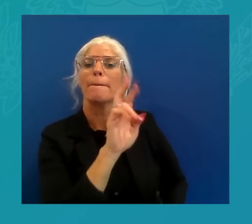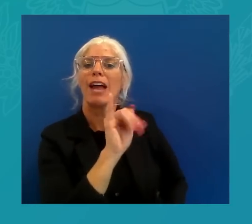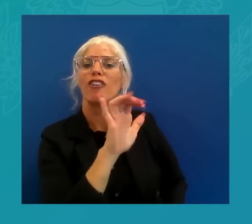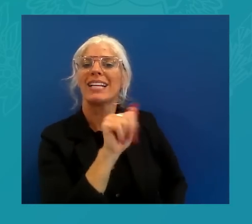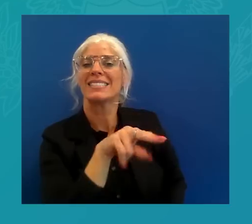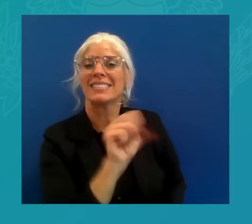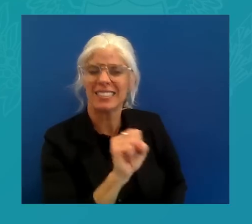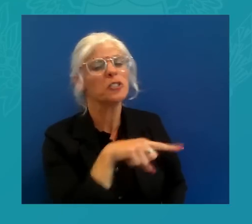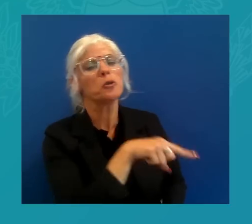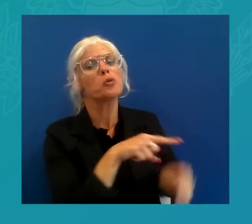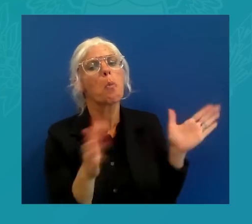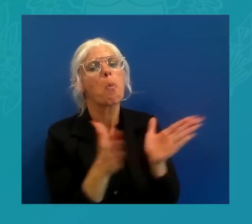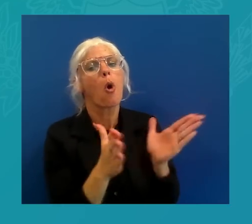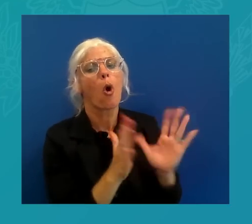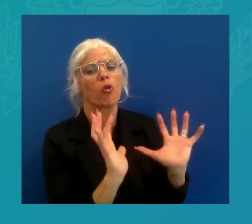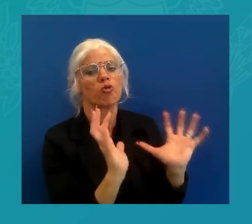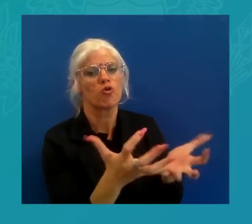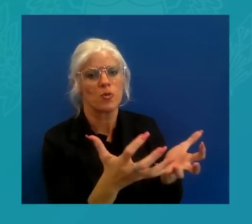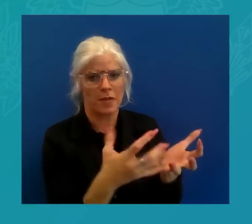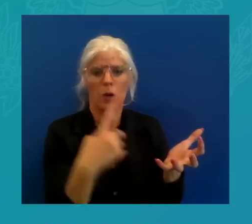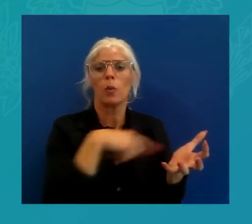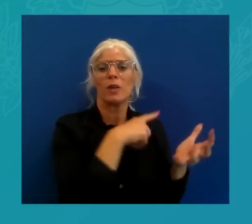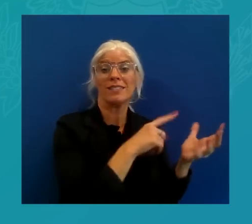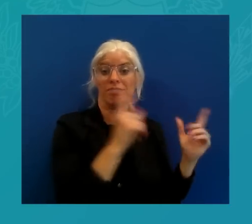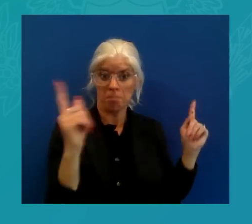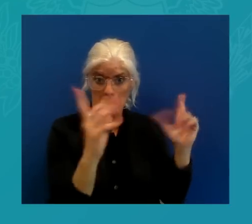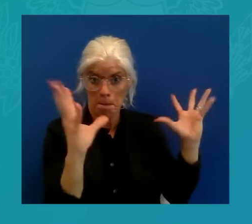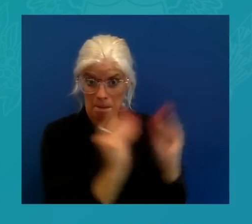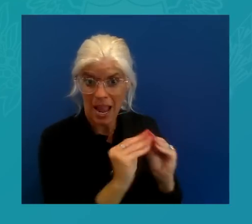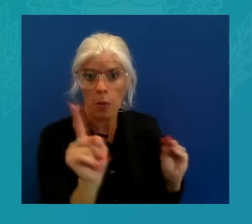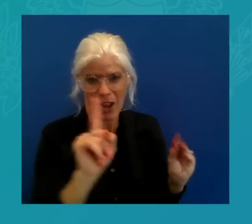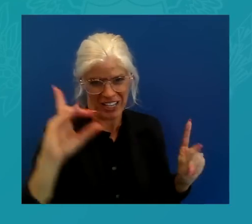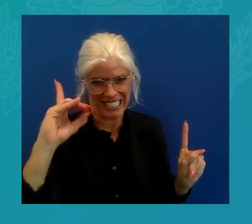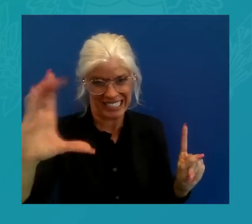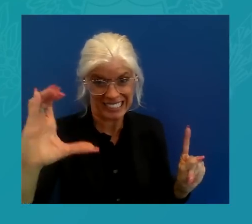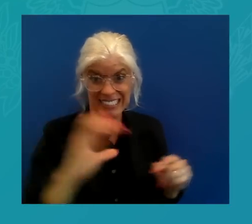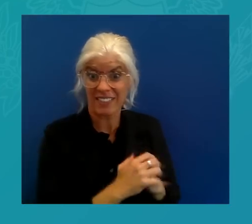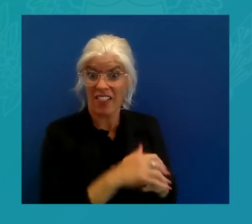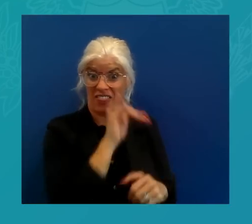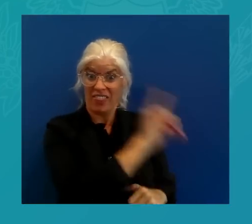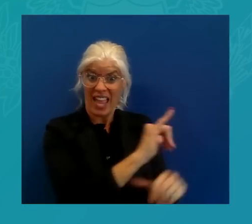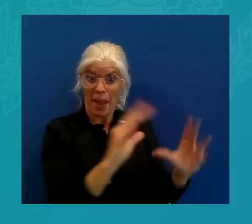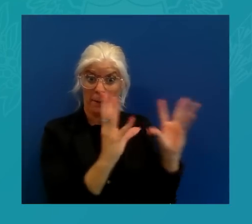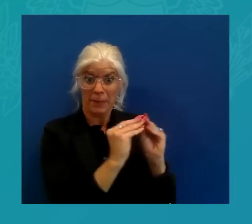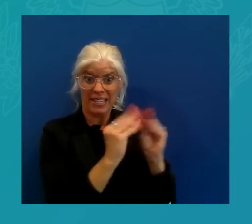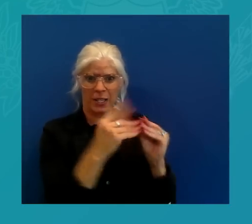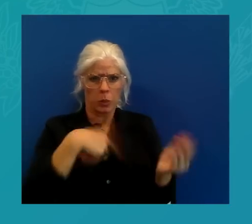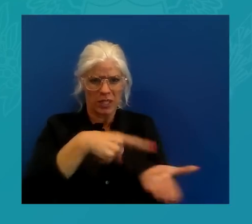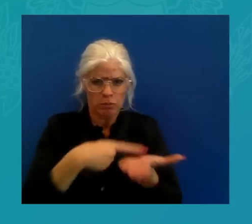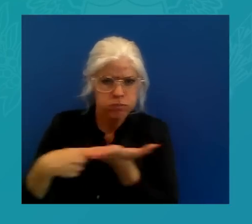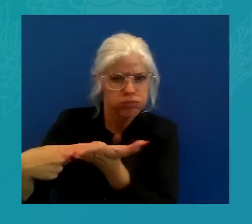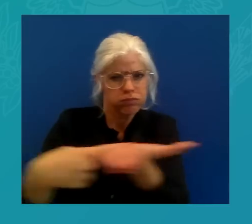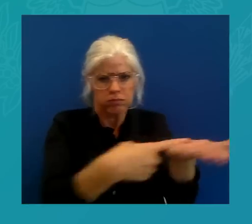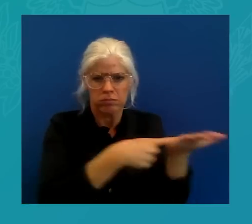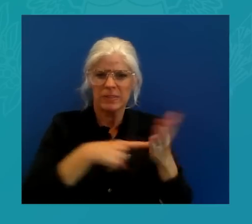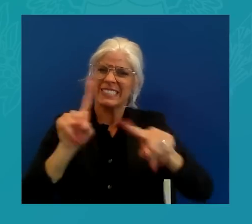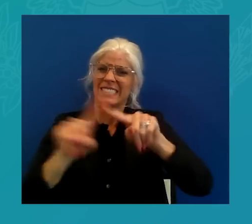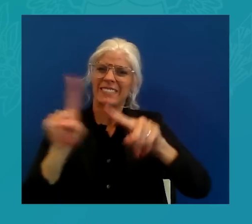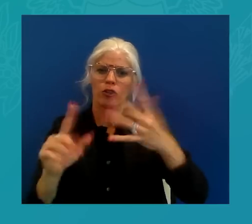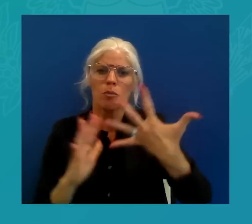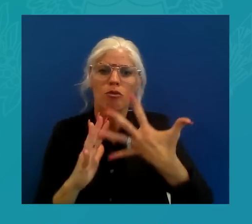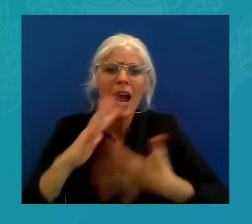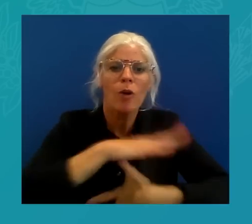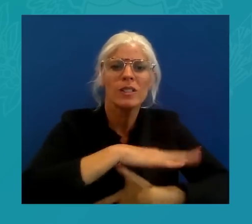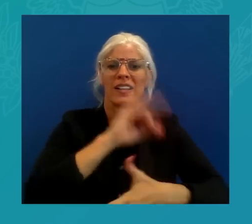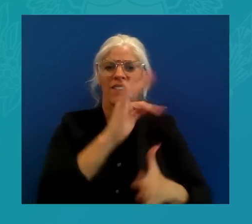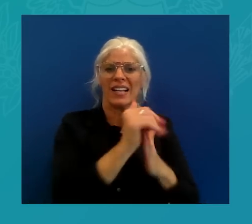in Washington, D.C. Throughout all of these engagements, we have discussed the priorities of the leaders at this